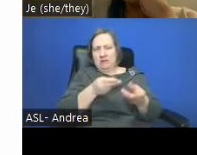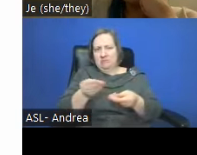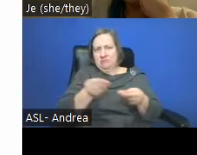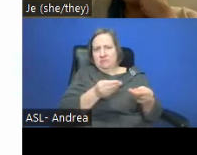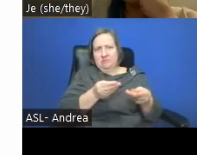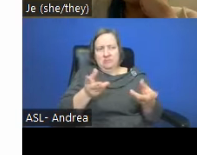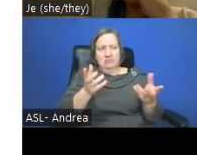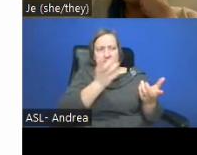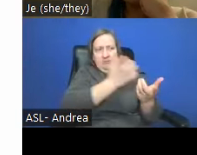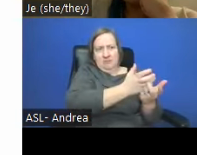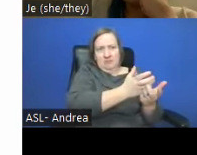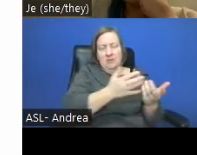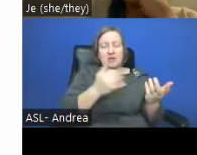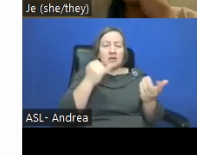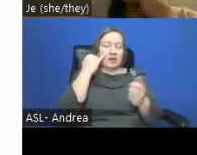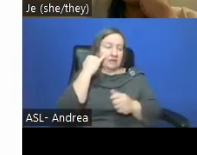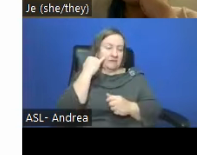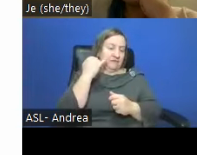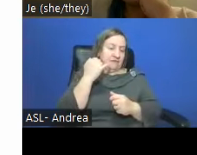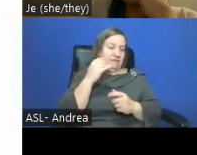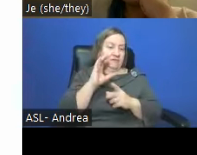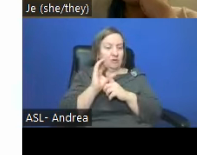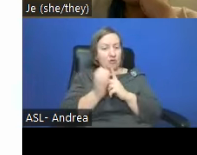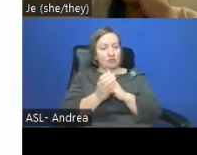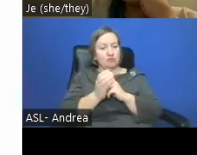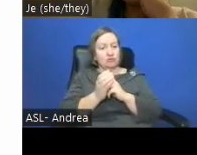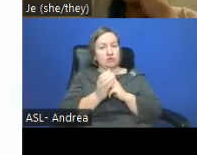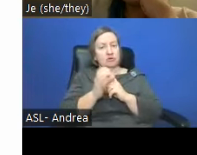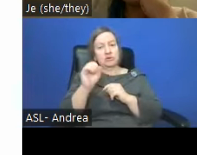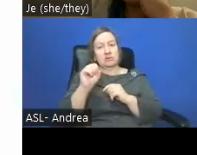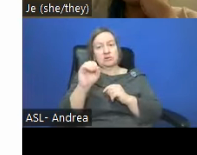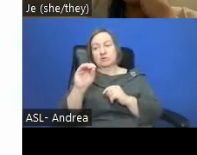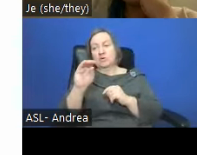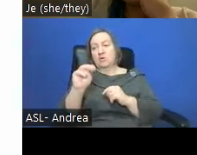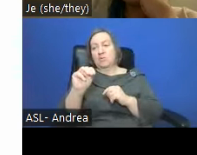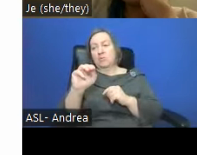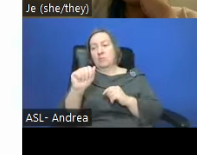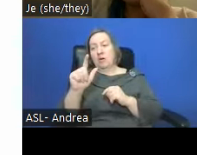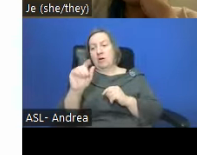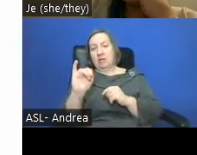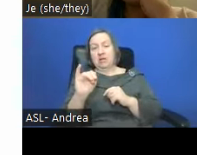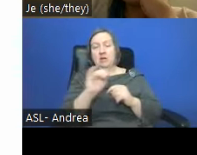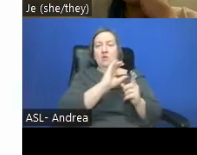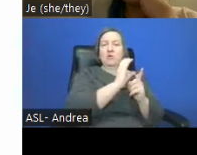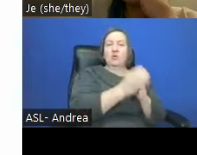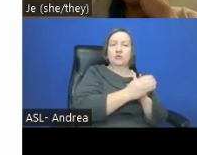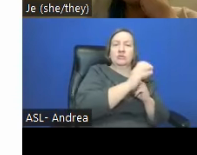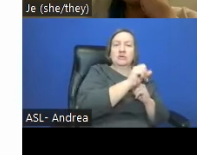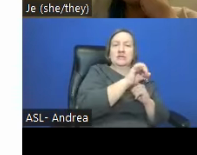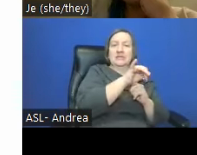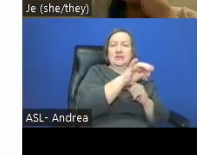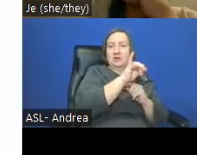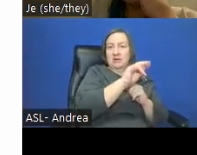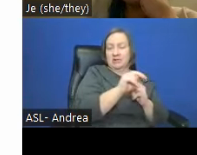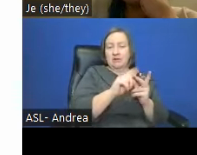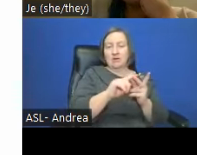it, for instance, whether culturally Somali or culturally Syrian or